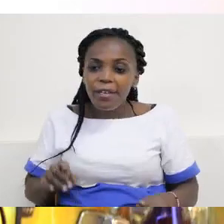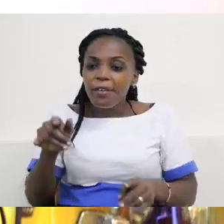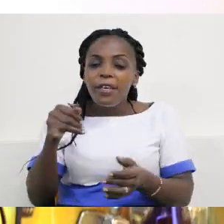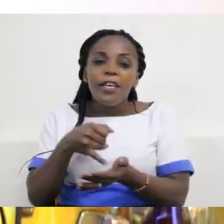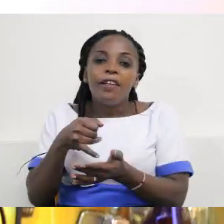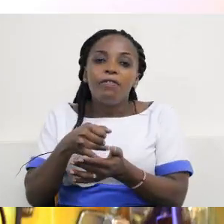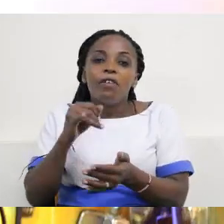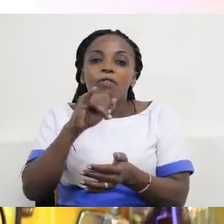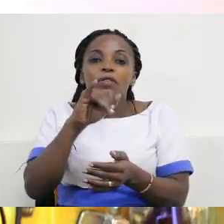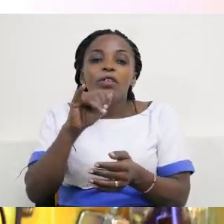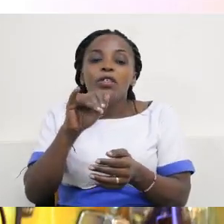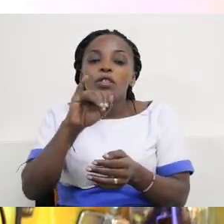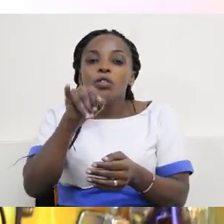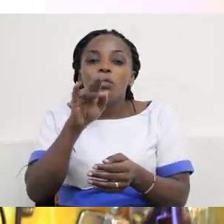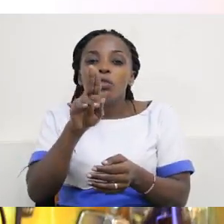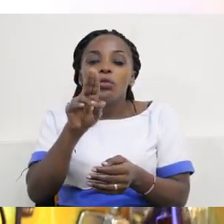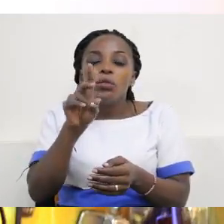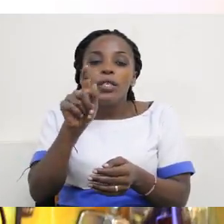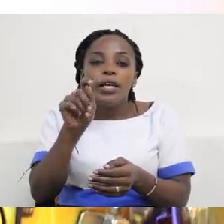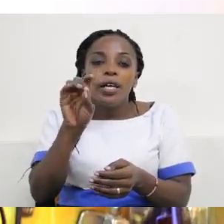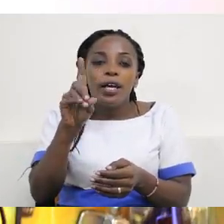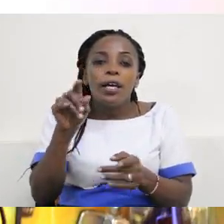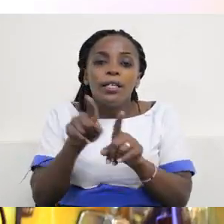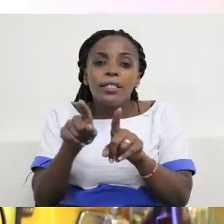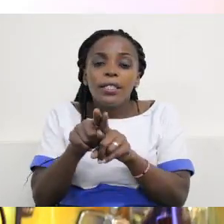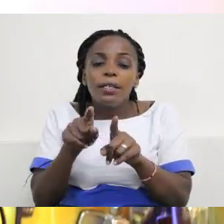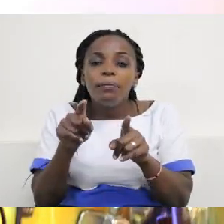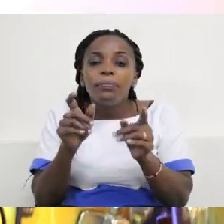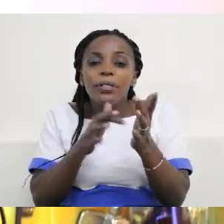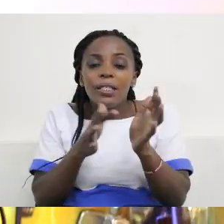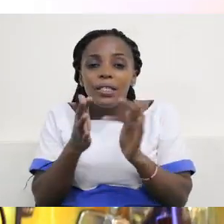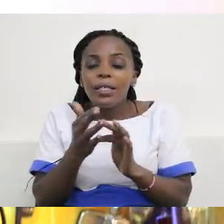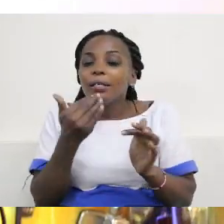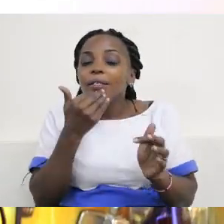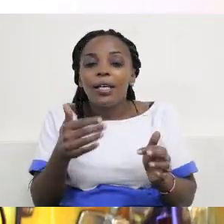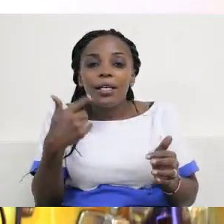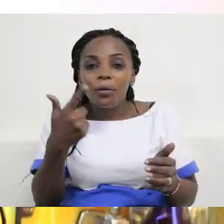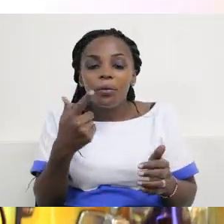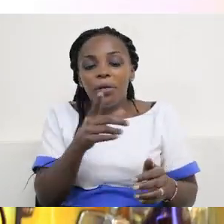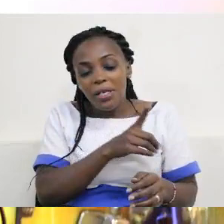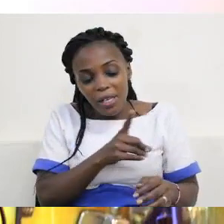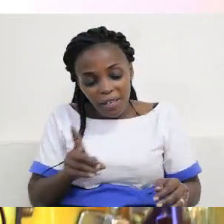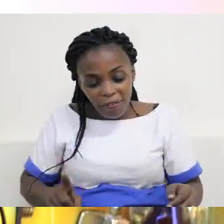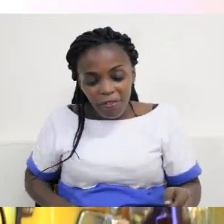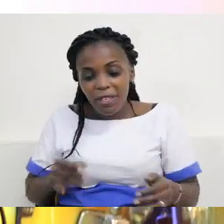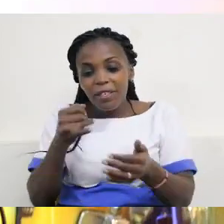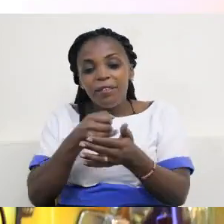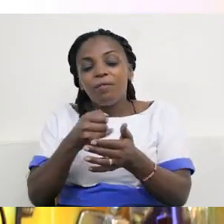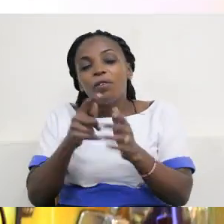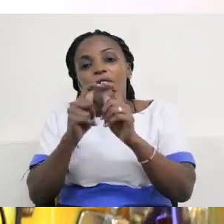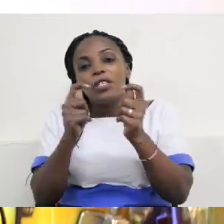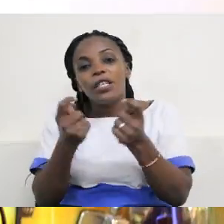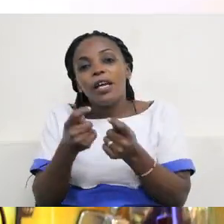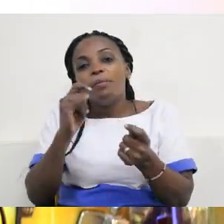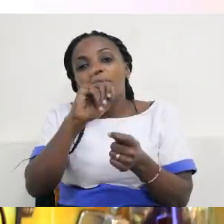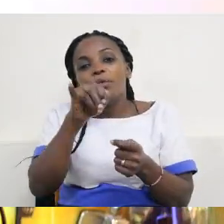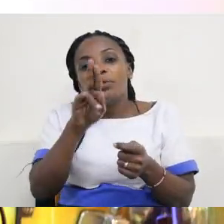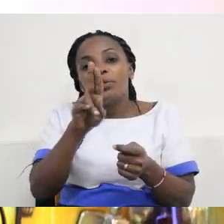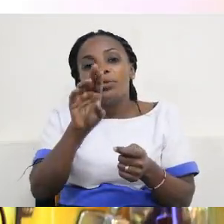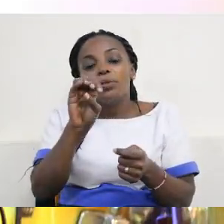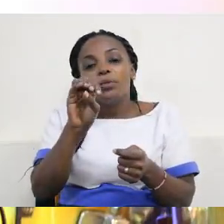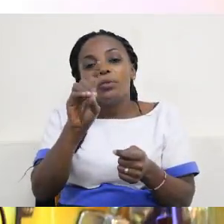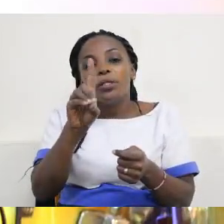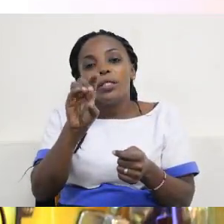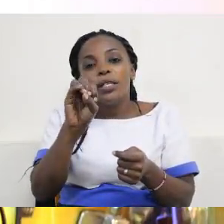Judah. And even our Lord Jesus Christ was called the son of David. He was still part of the tribe of Judah. Friends,